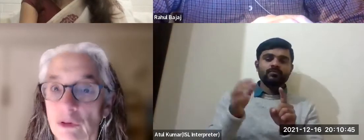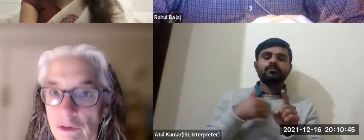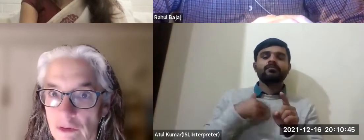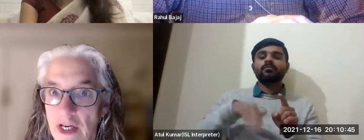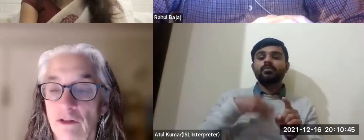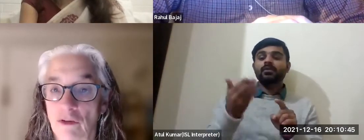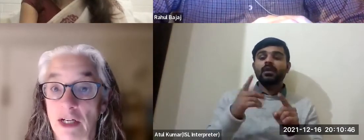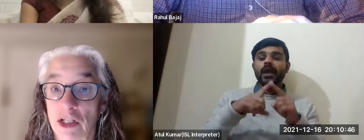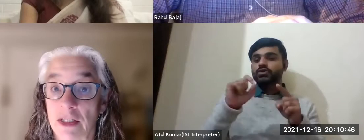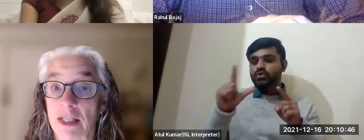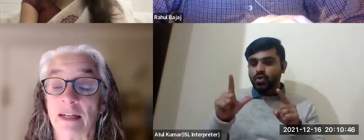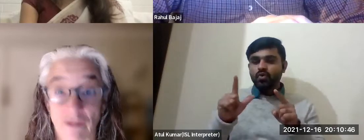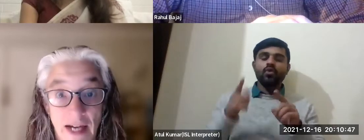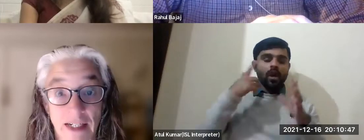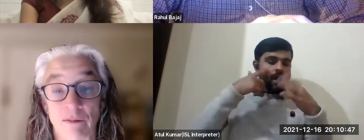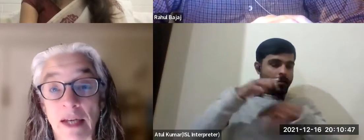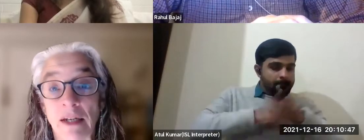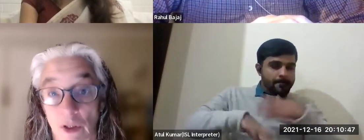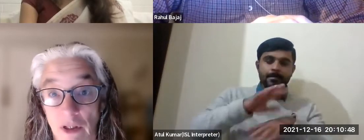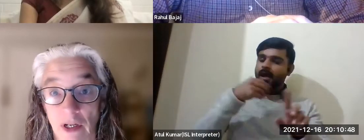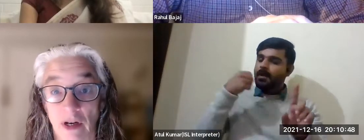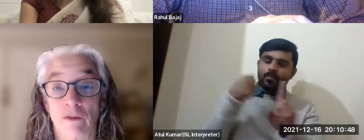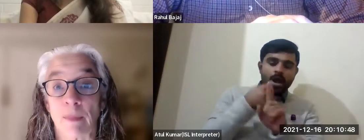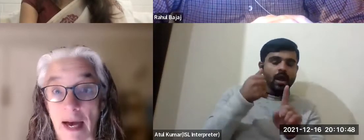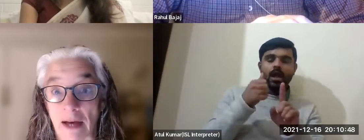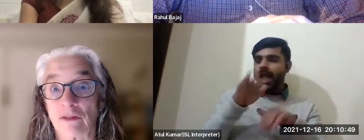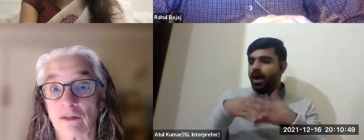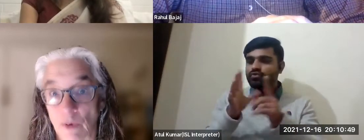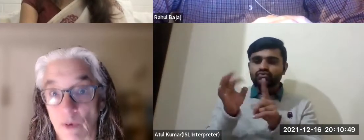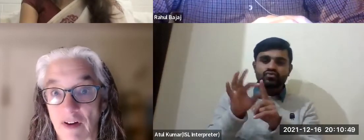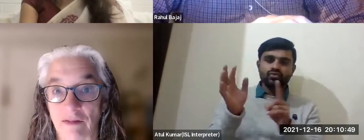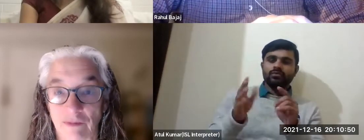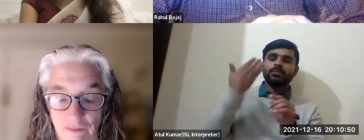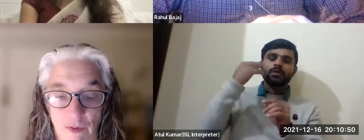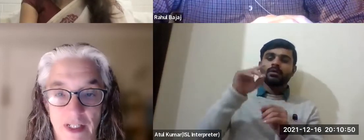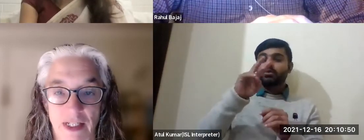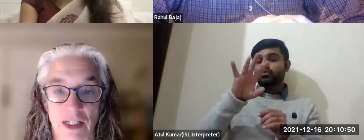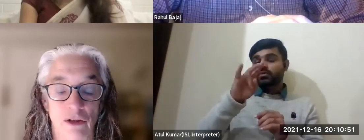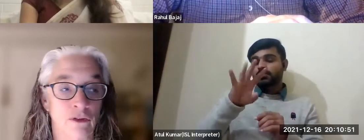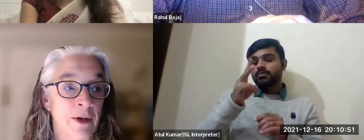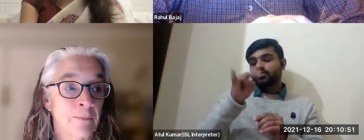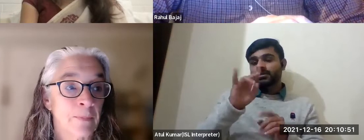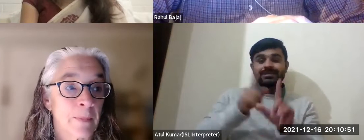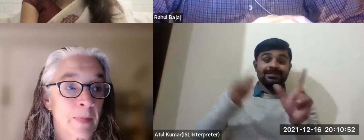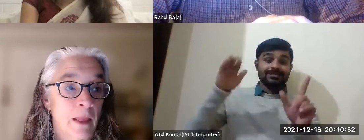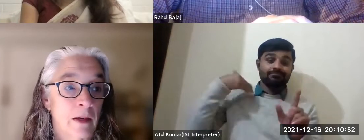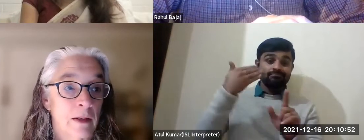are the tools and the strategies that in fact have made it work for the past 25, 26 years.